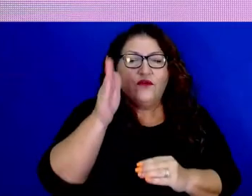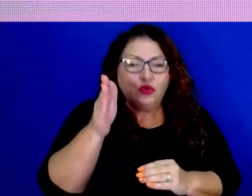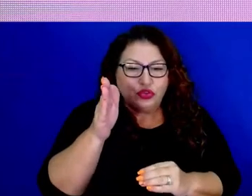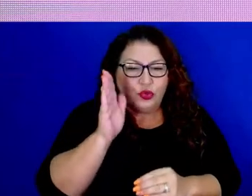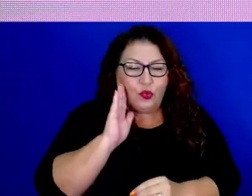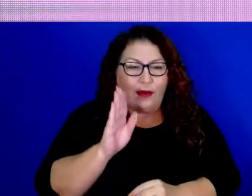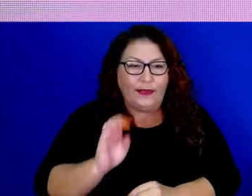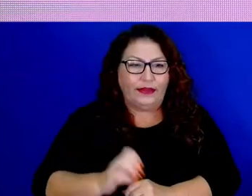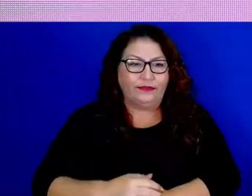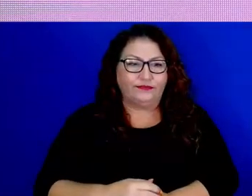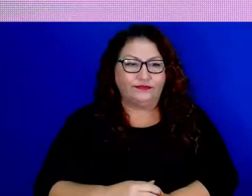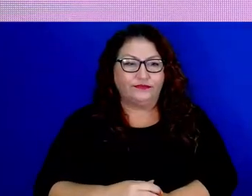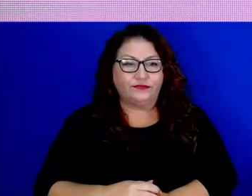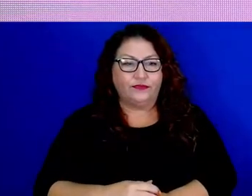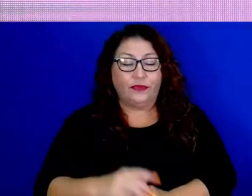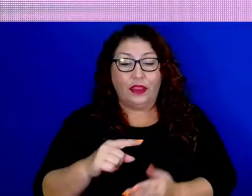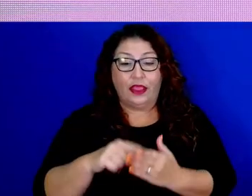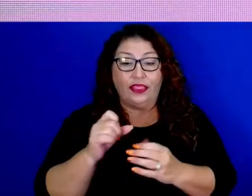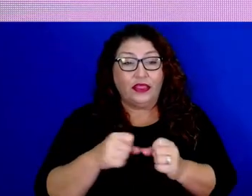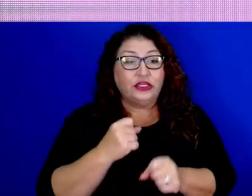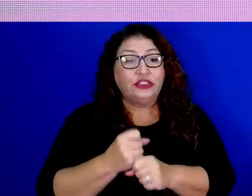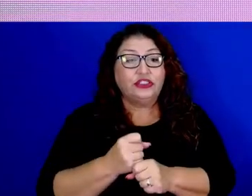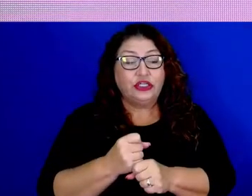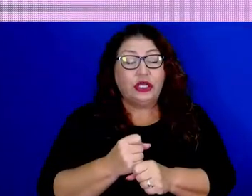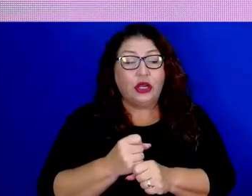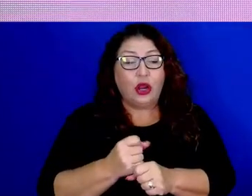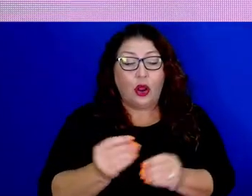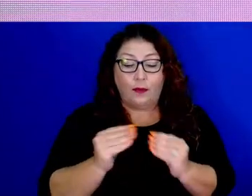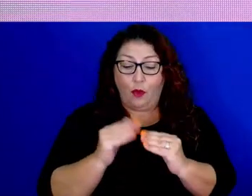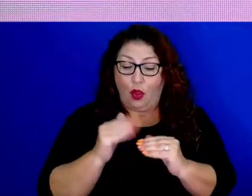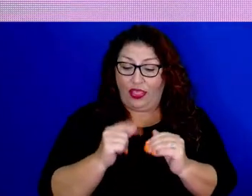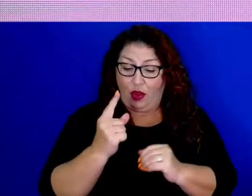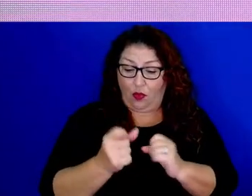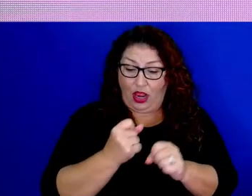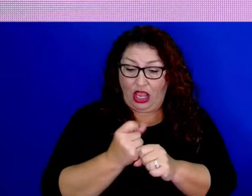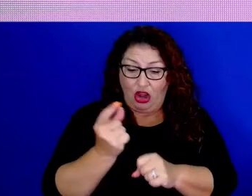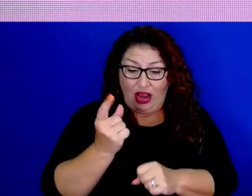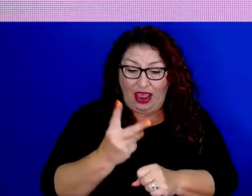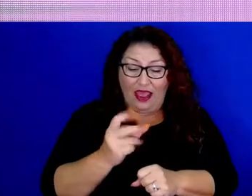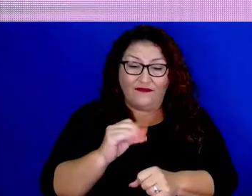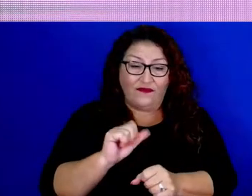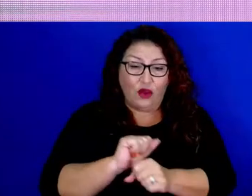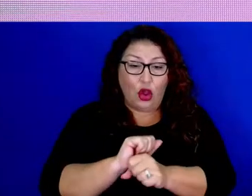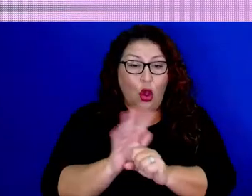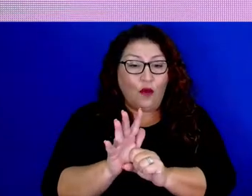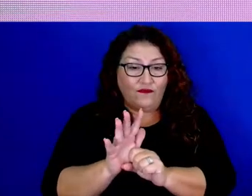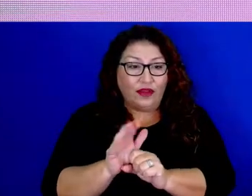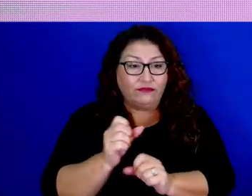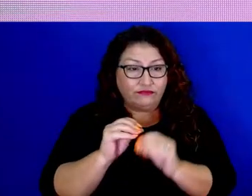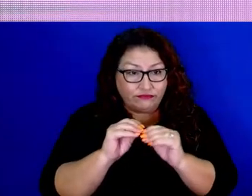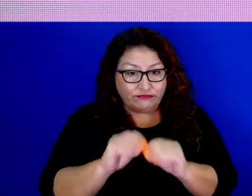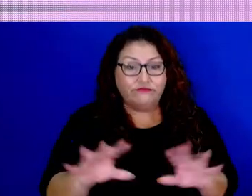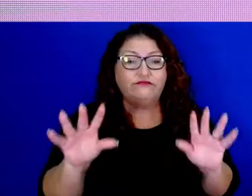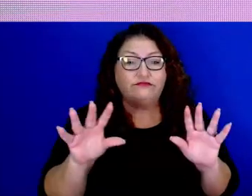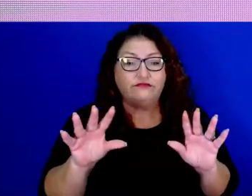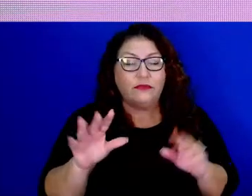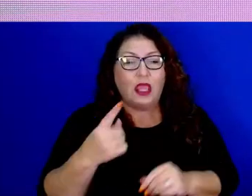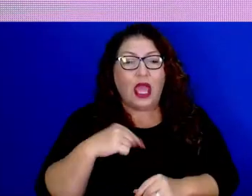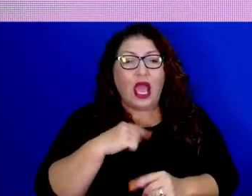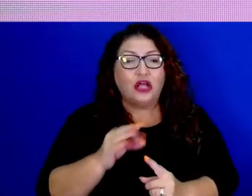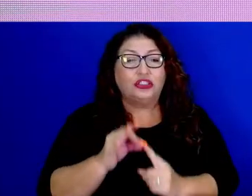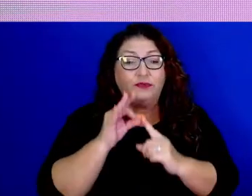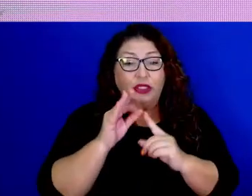This year, after more than a year and a half of the COVID pandemic, our special focus is, of